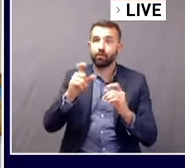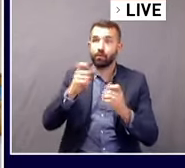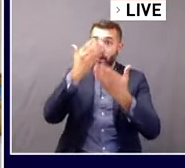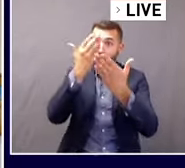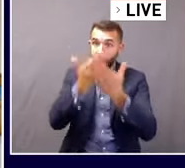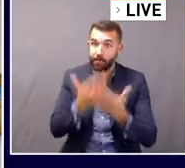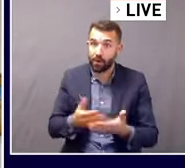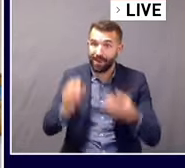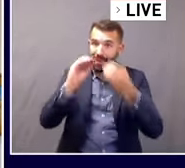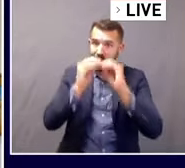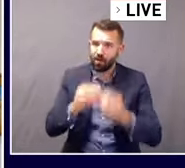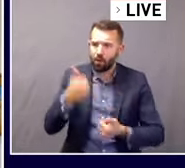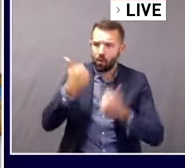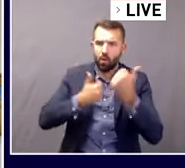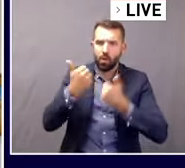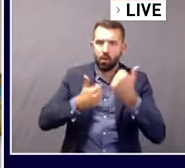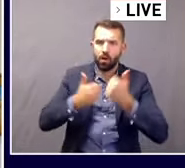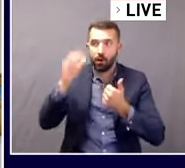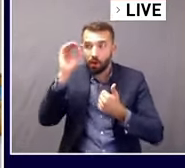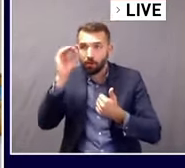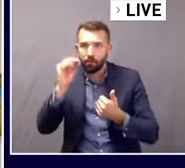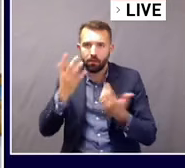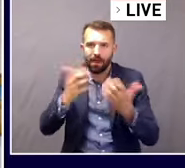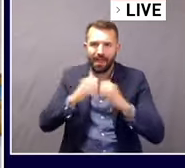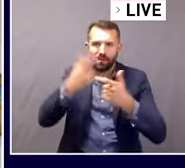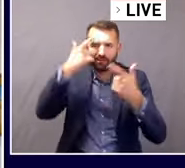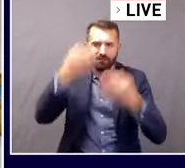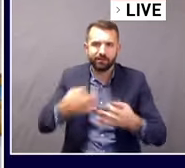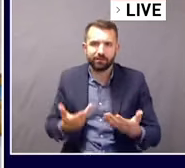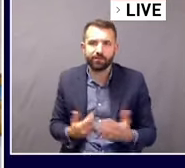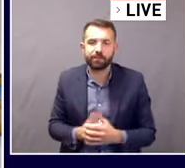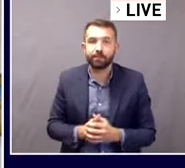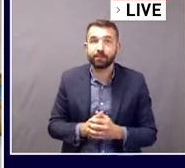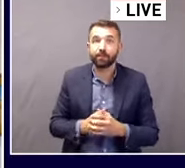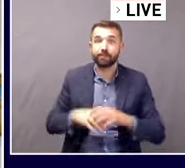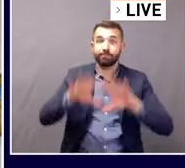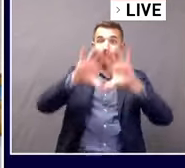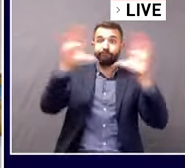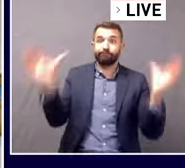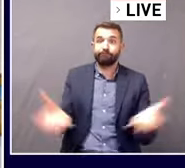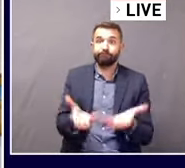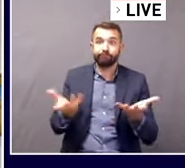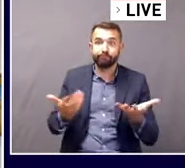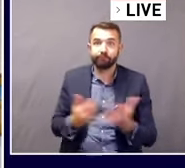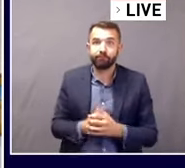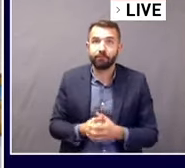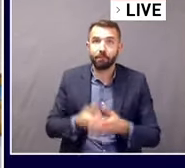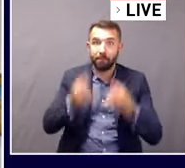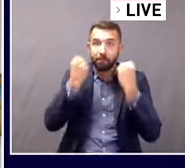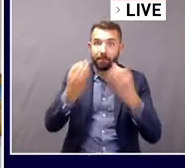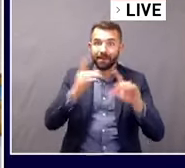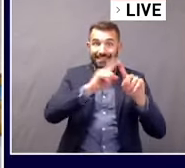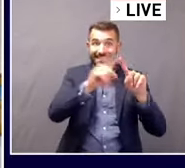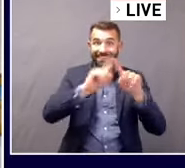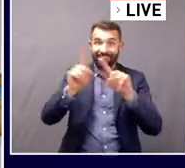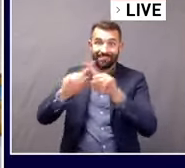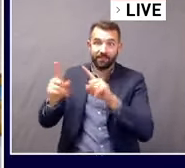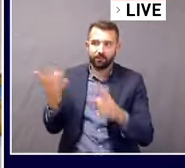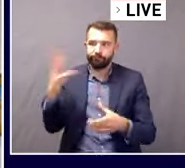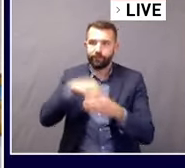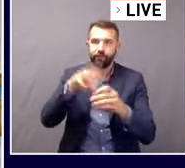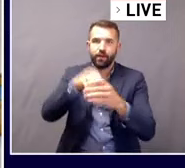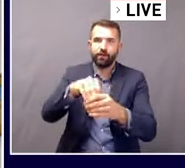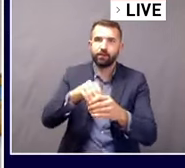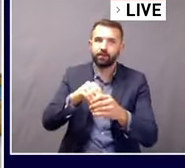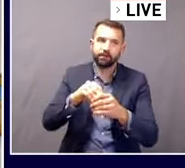Allison, we take a holistic look at a number of epidemiological parameters as we are making